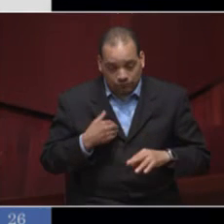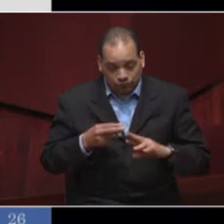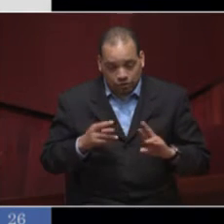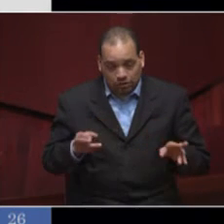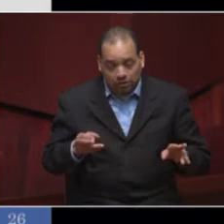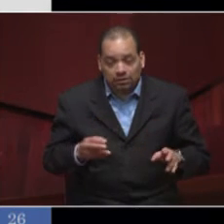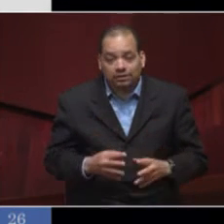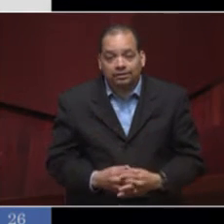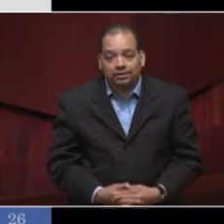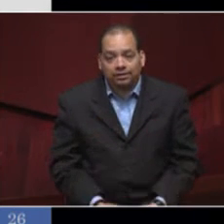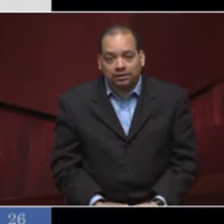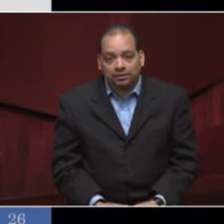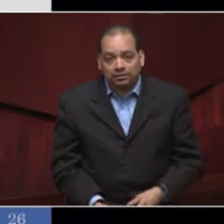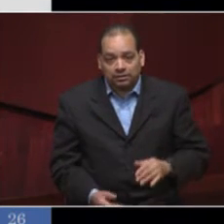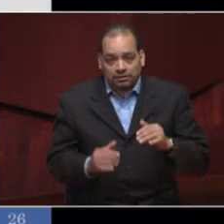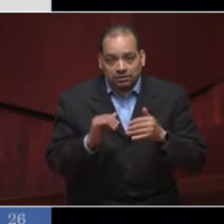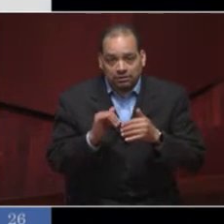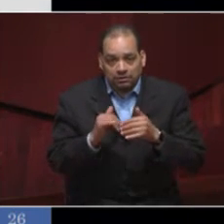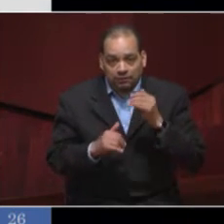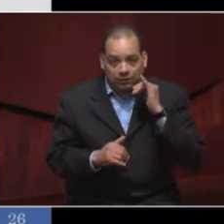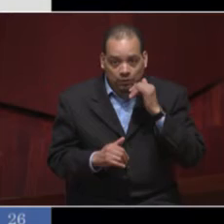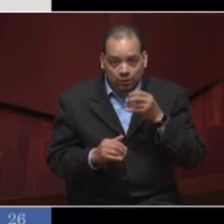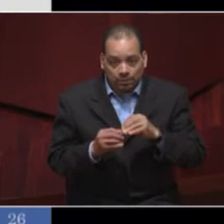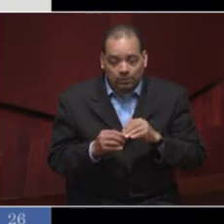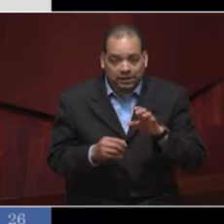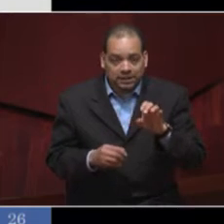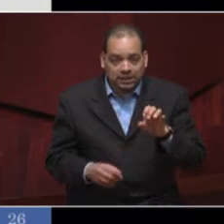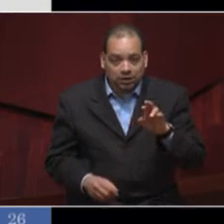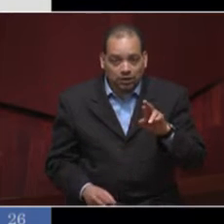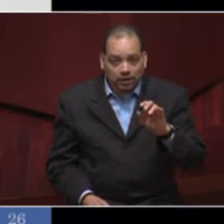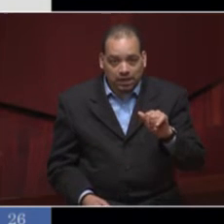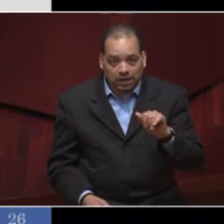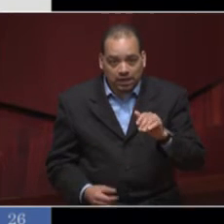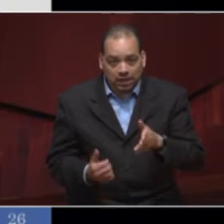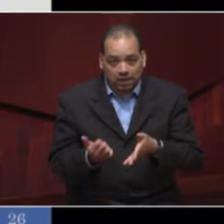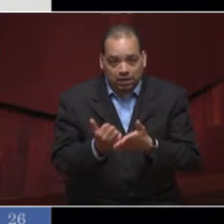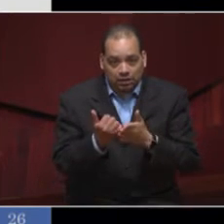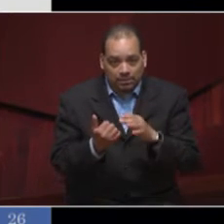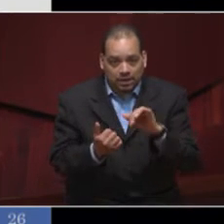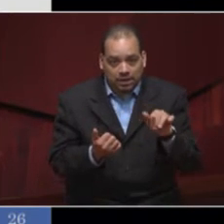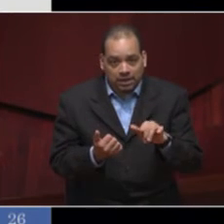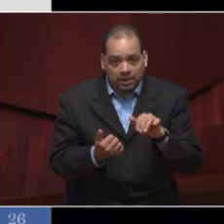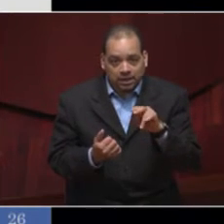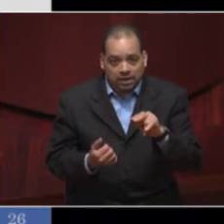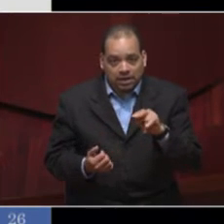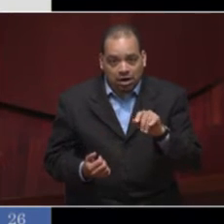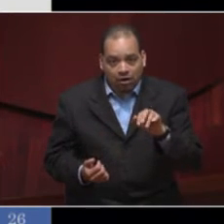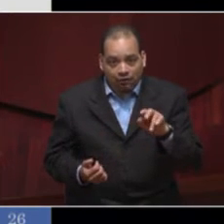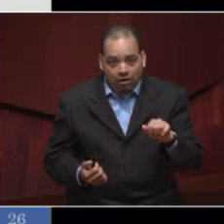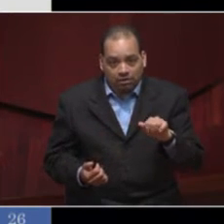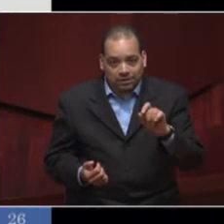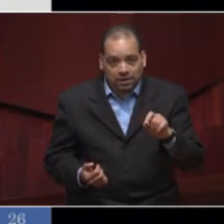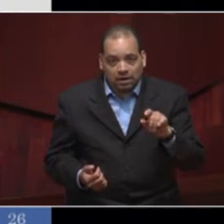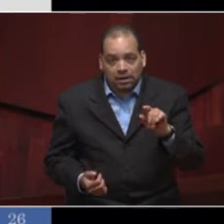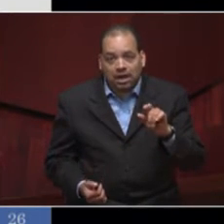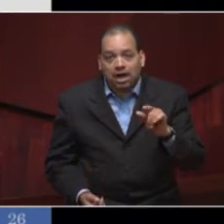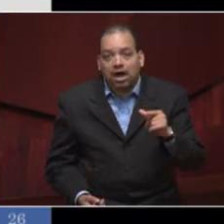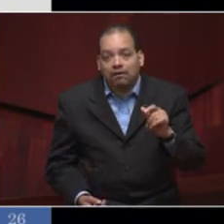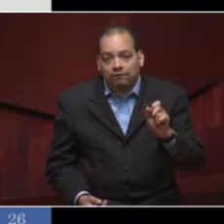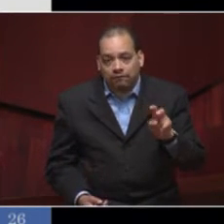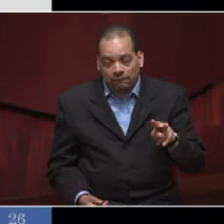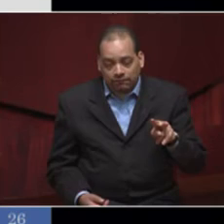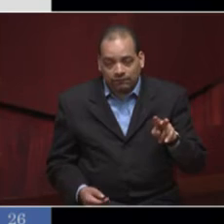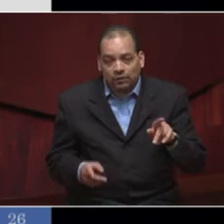I think. The telephone number, erahelp@nara.gov. You can contact, of course, your NARA appraisal archivist